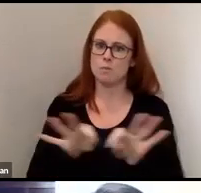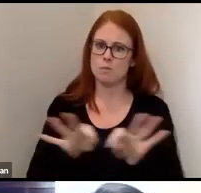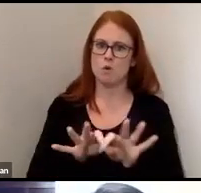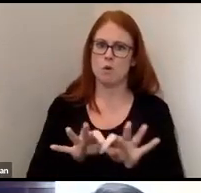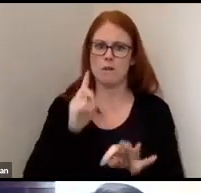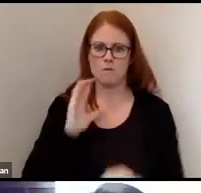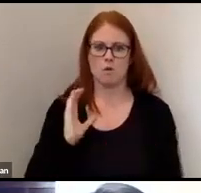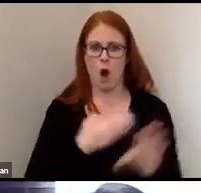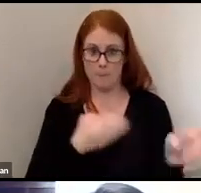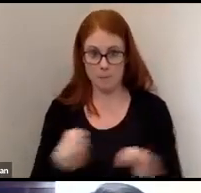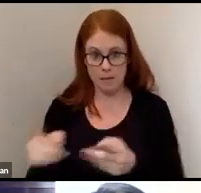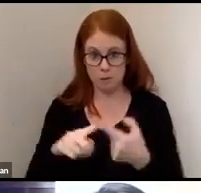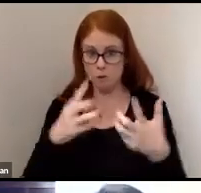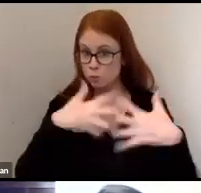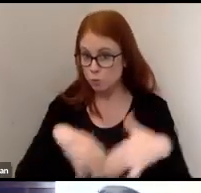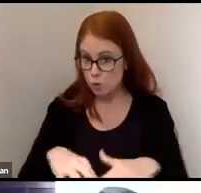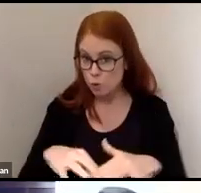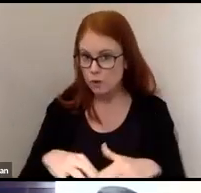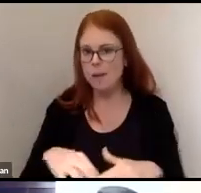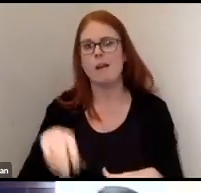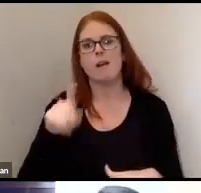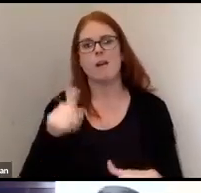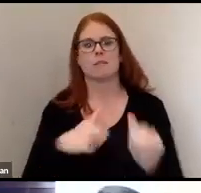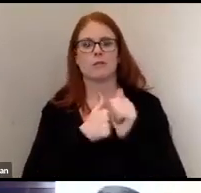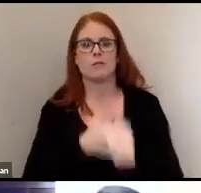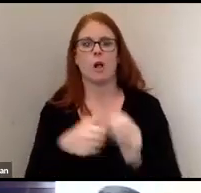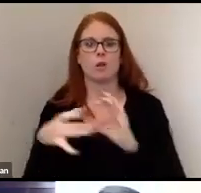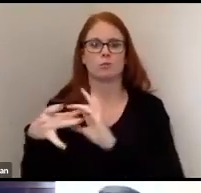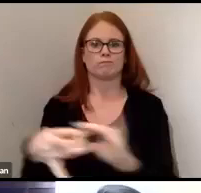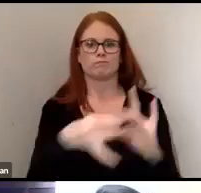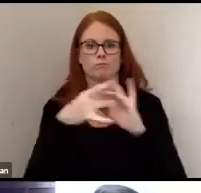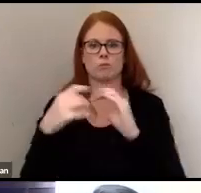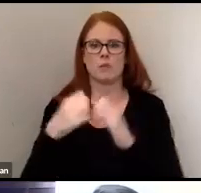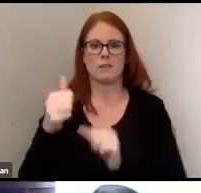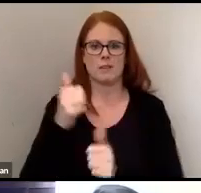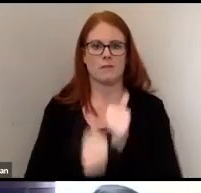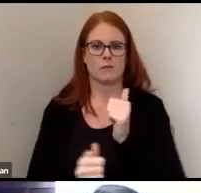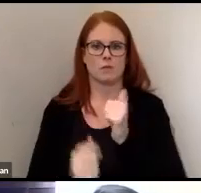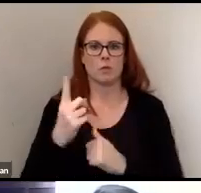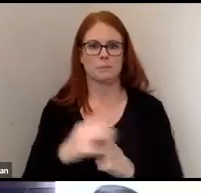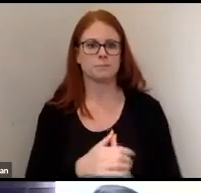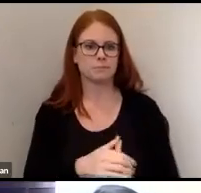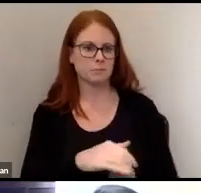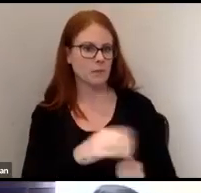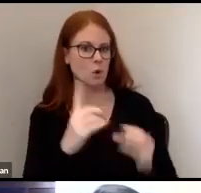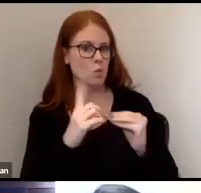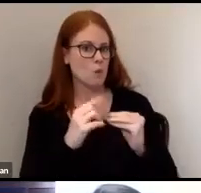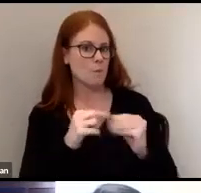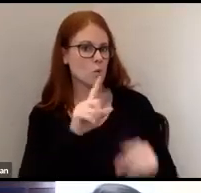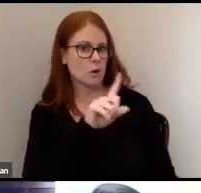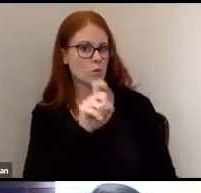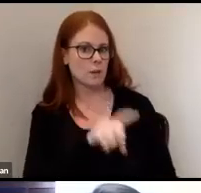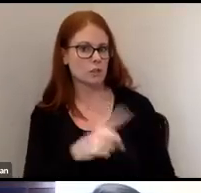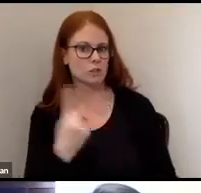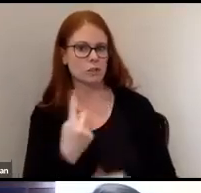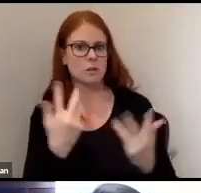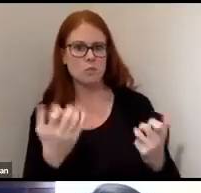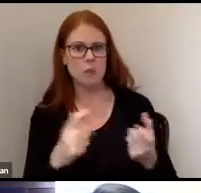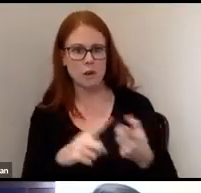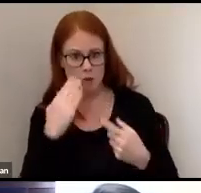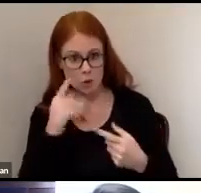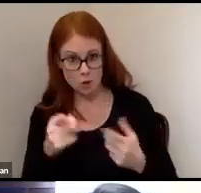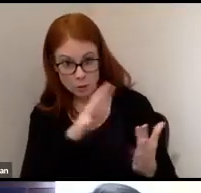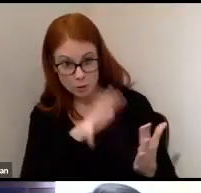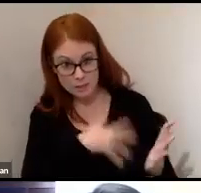plans to work very well that we get the cooperation of everyone. And I think we'll take one more question. Somebody wanted to know, are you